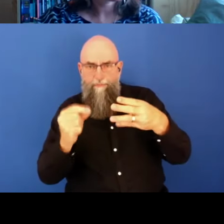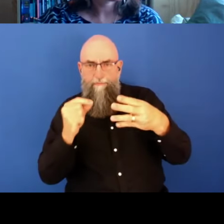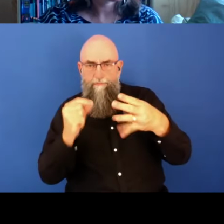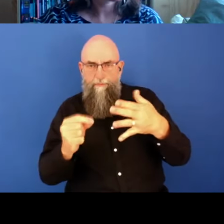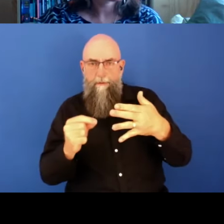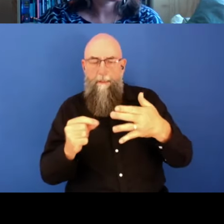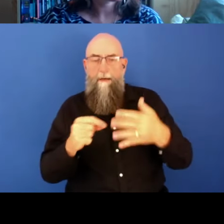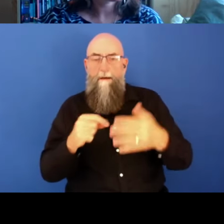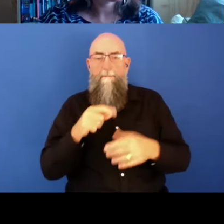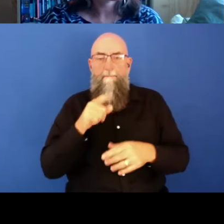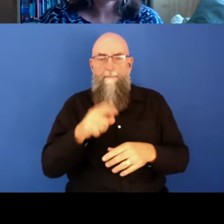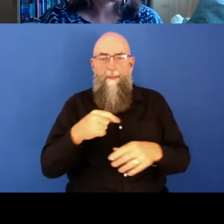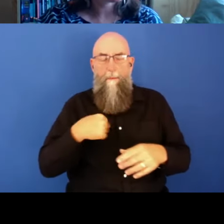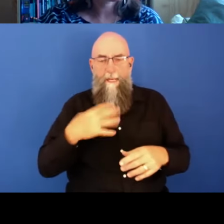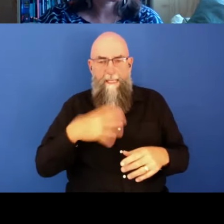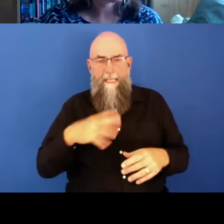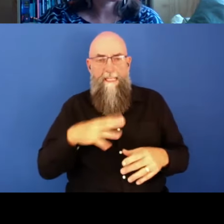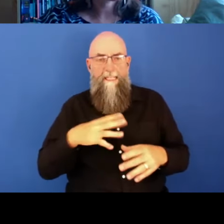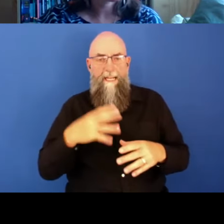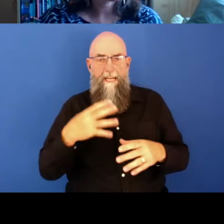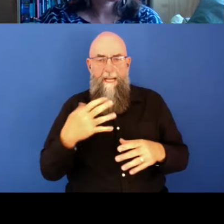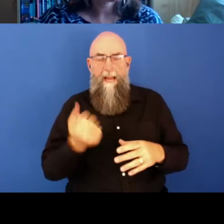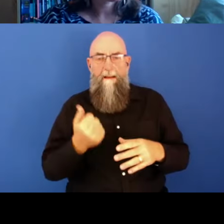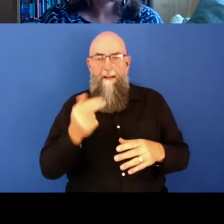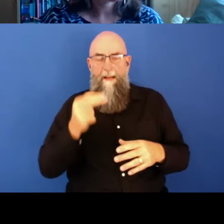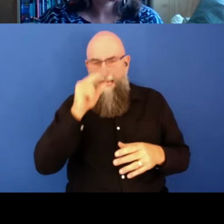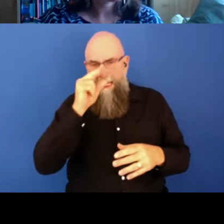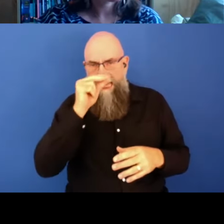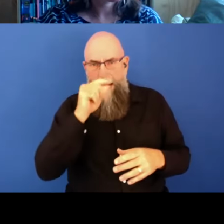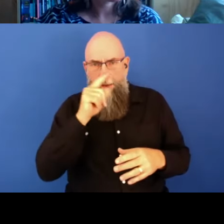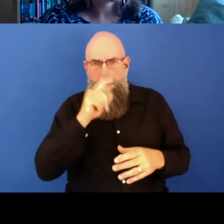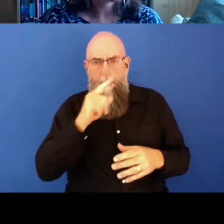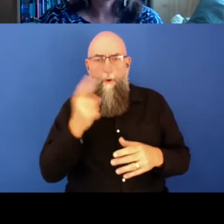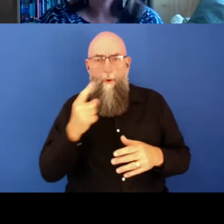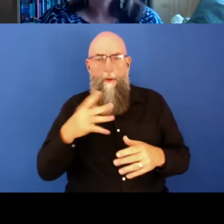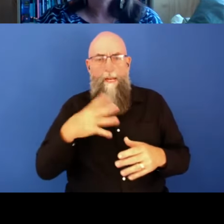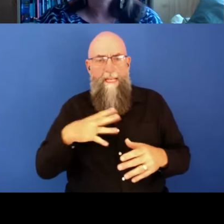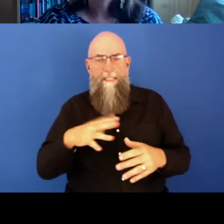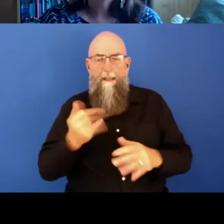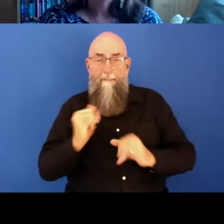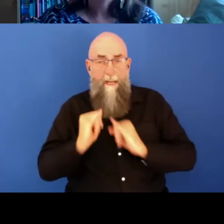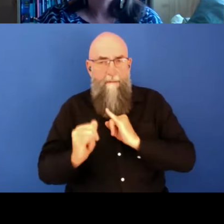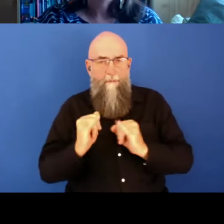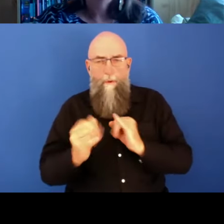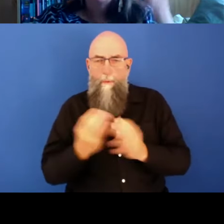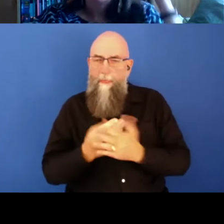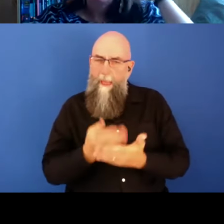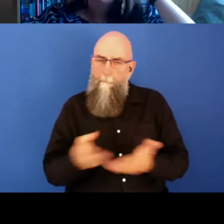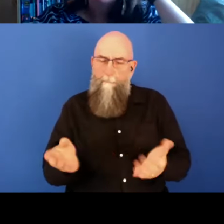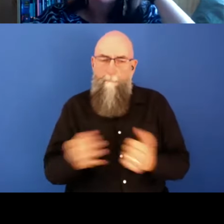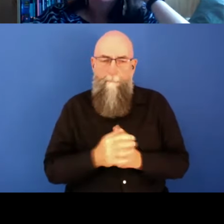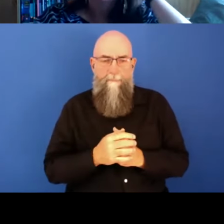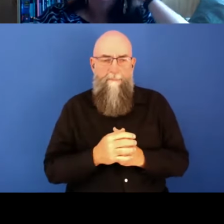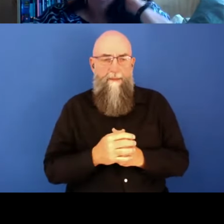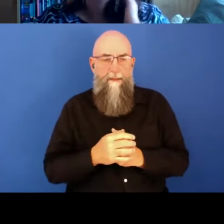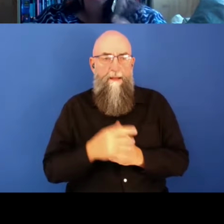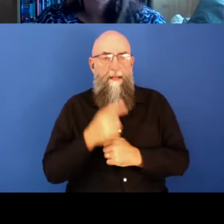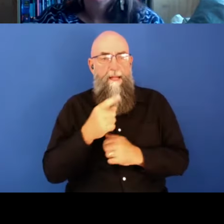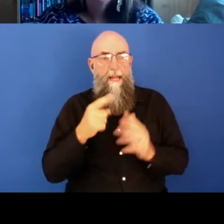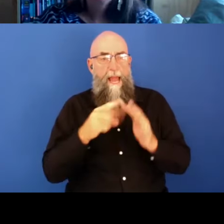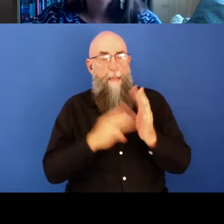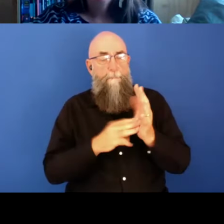memories and interviews with them with the young people later um ember i've just got one question for you and then we might finish up which